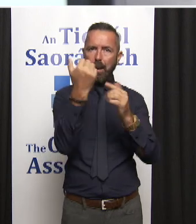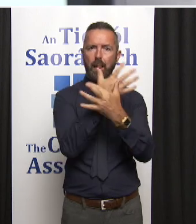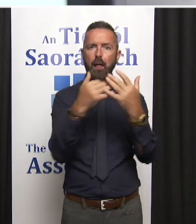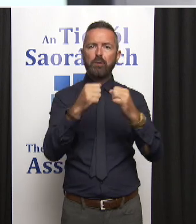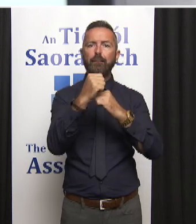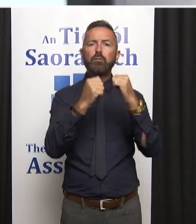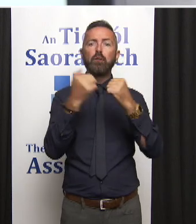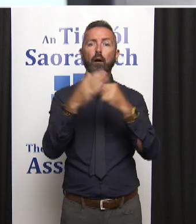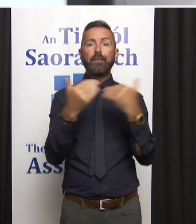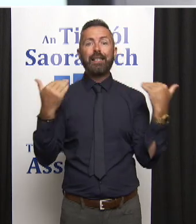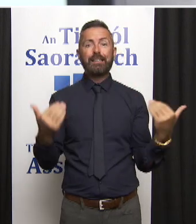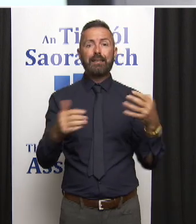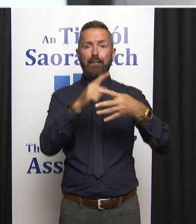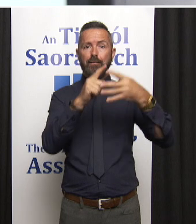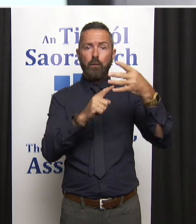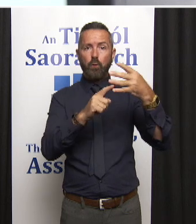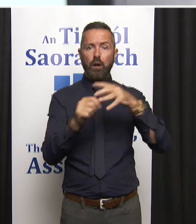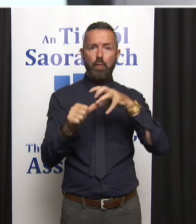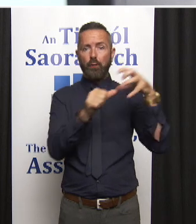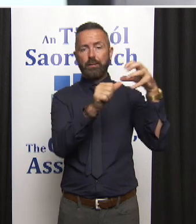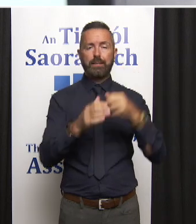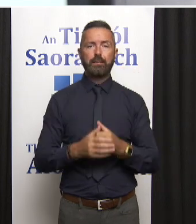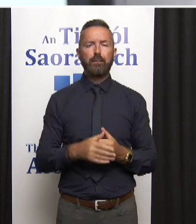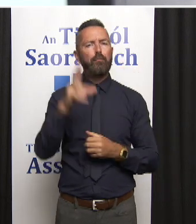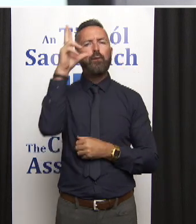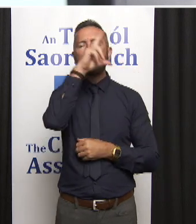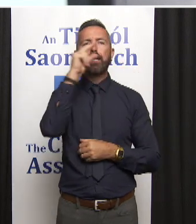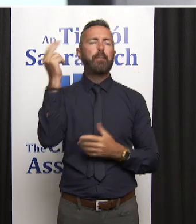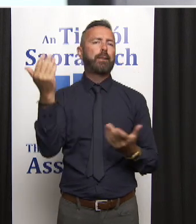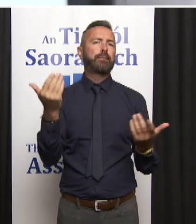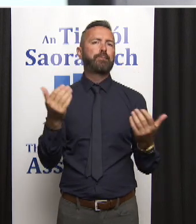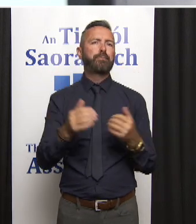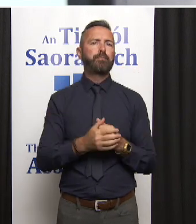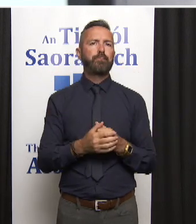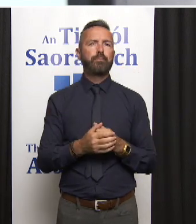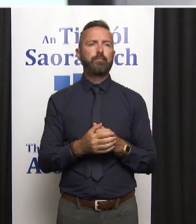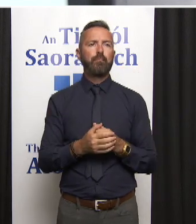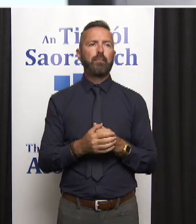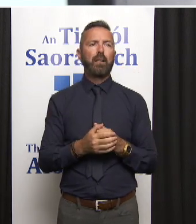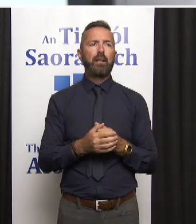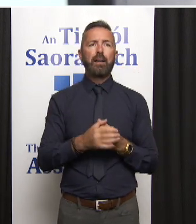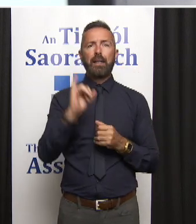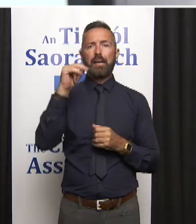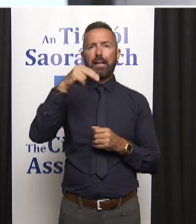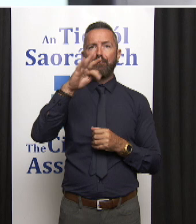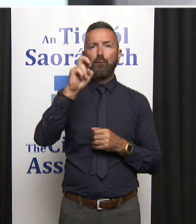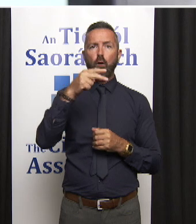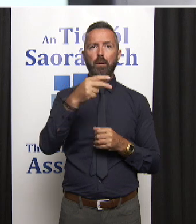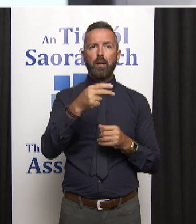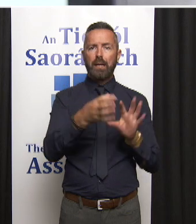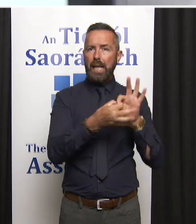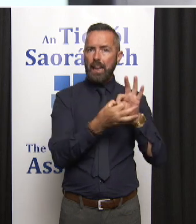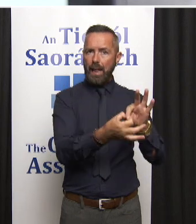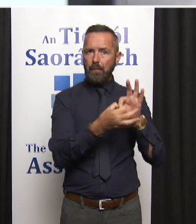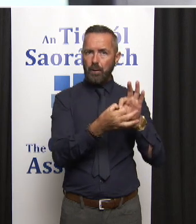of the existing 4 local authorities. For example, the informal collaboration and unstructured manner